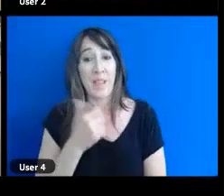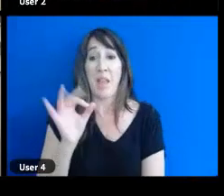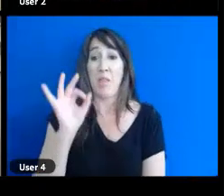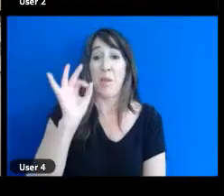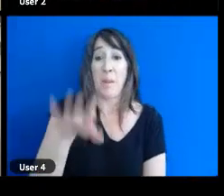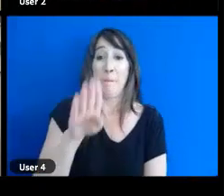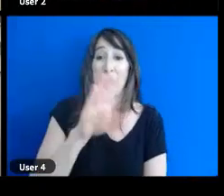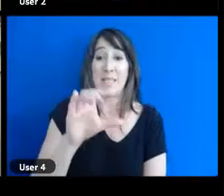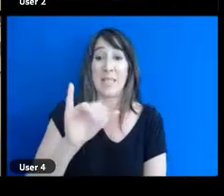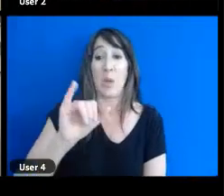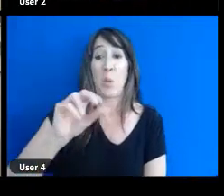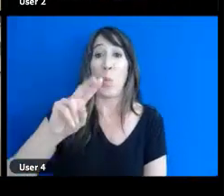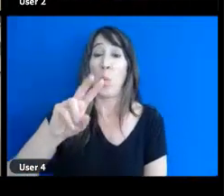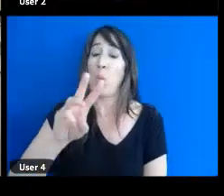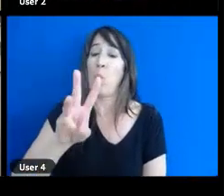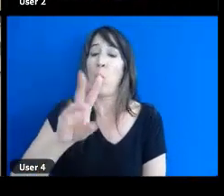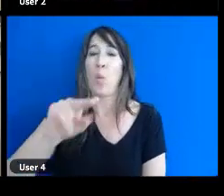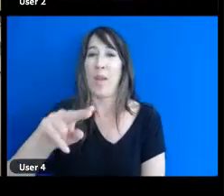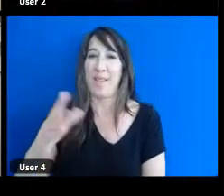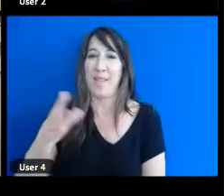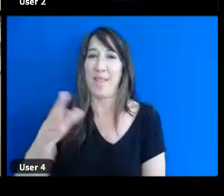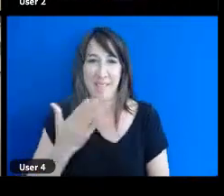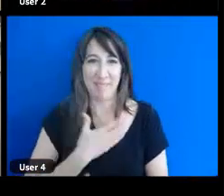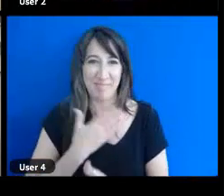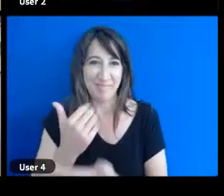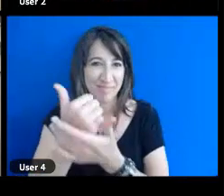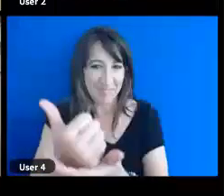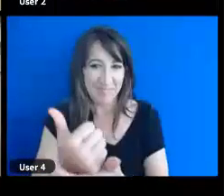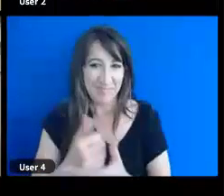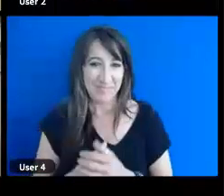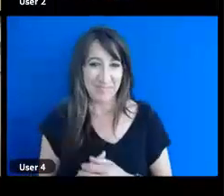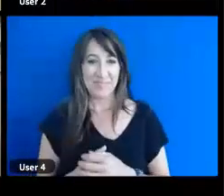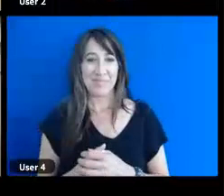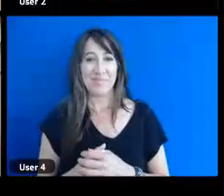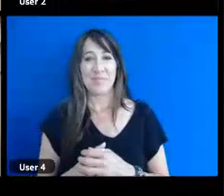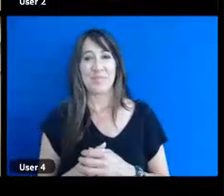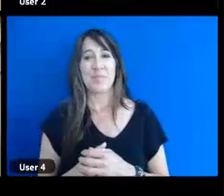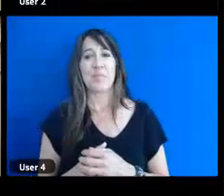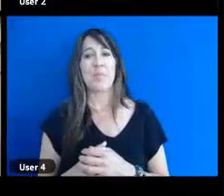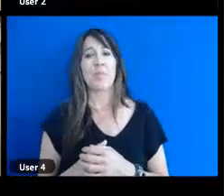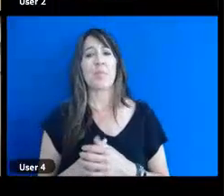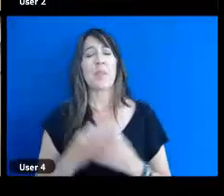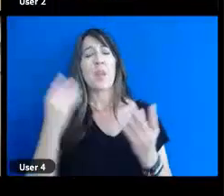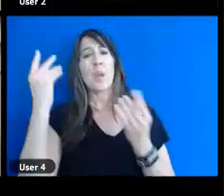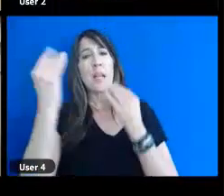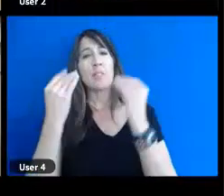for your organization. And again, another little shameless plug for BC Win. We're happy to help.